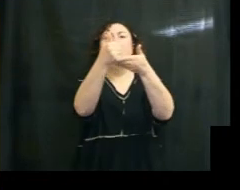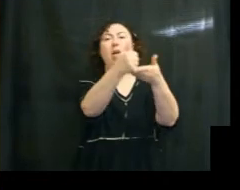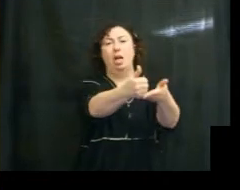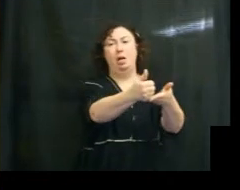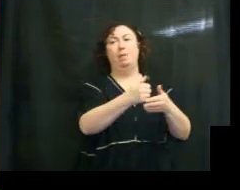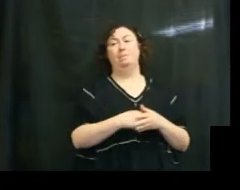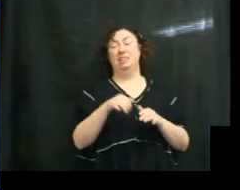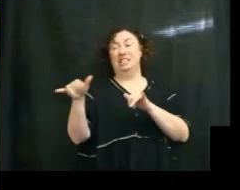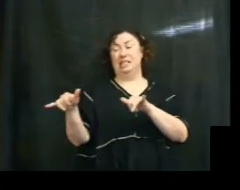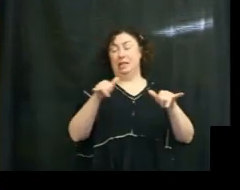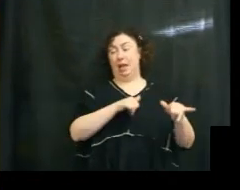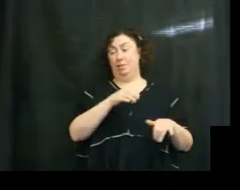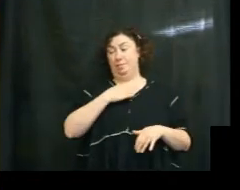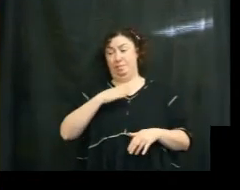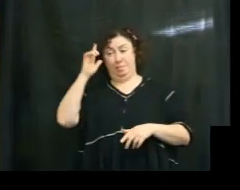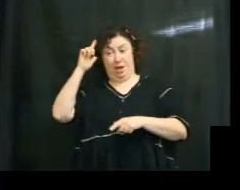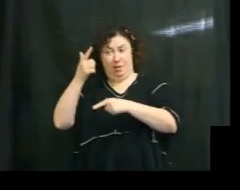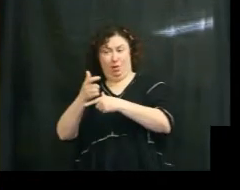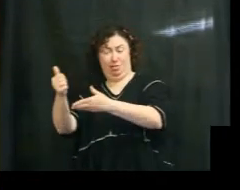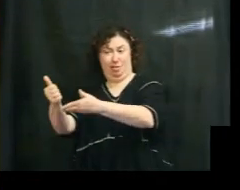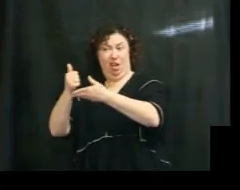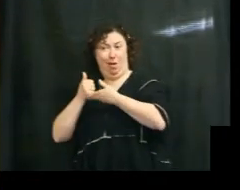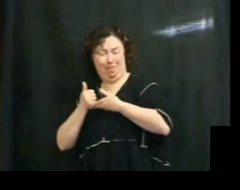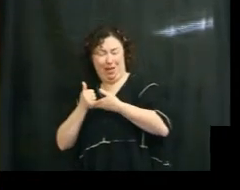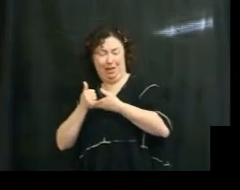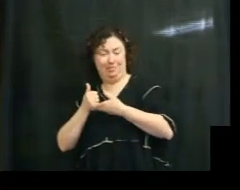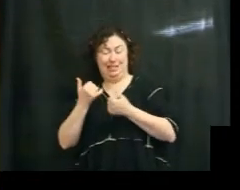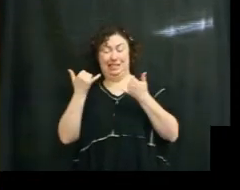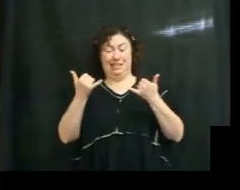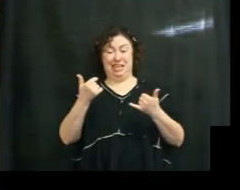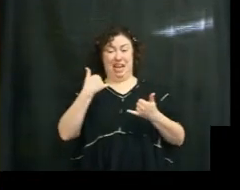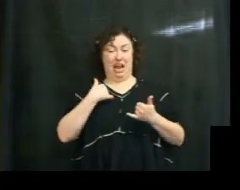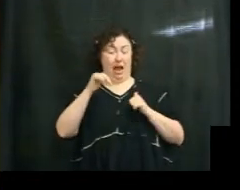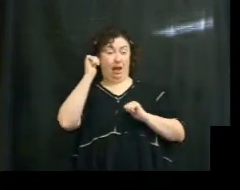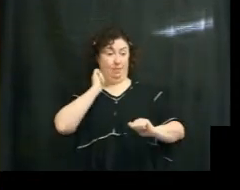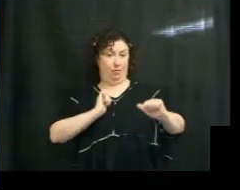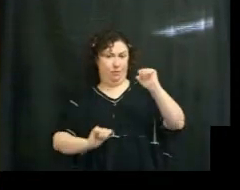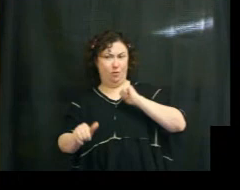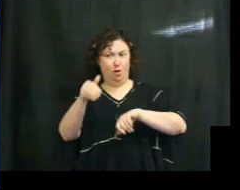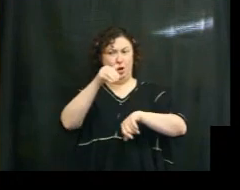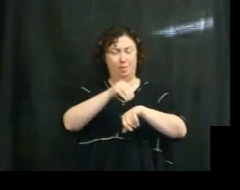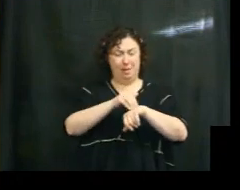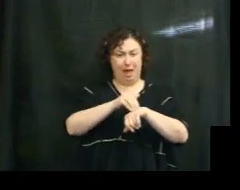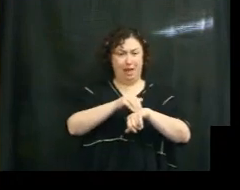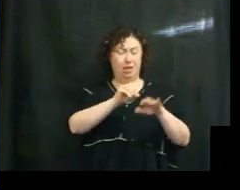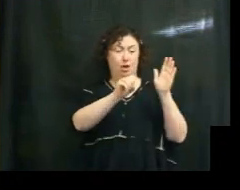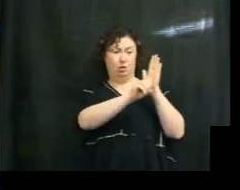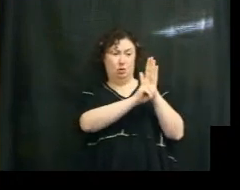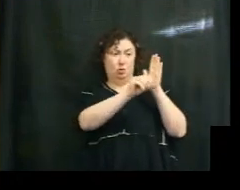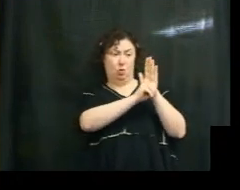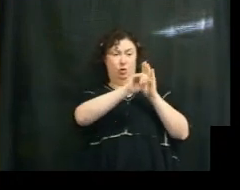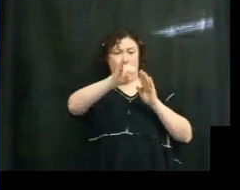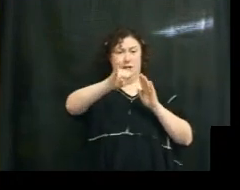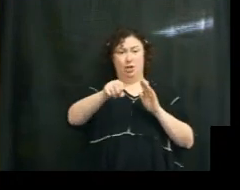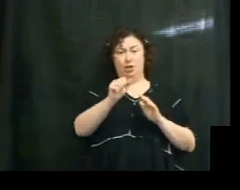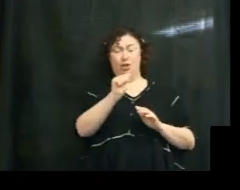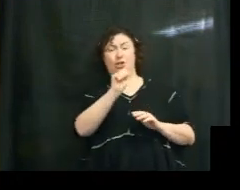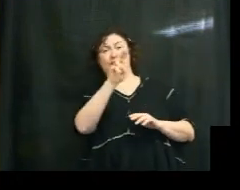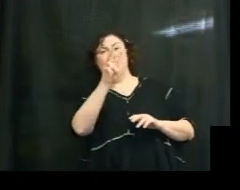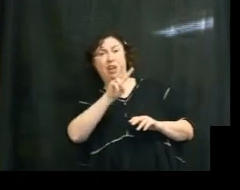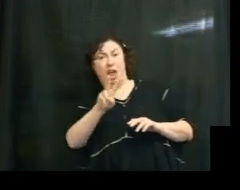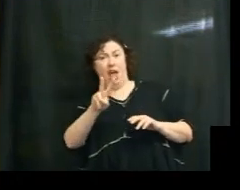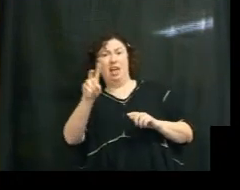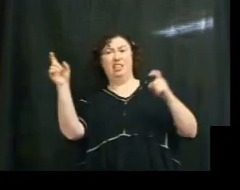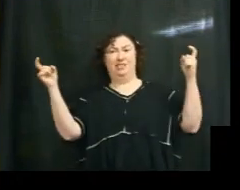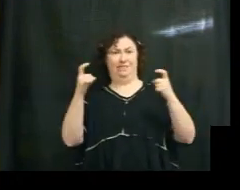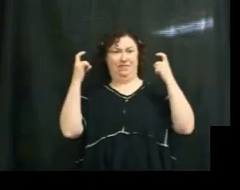Today I play at the same New Orleans Jazz Festival where I once played with Bo Diddley. And when the performance